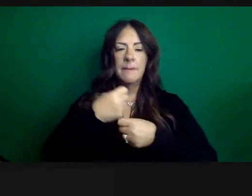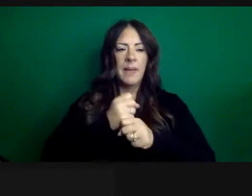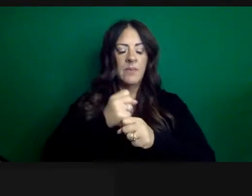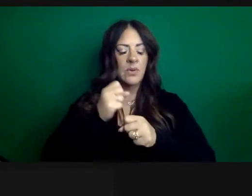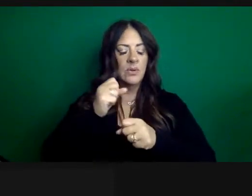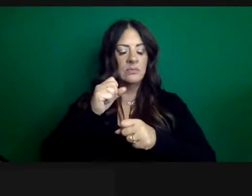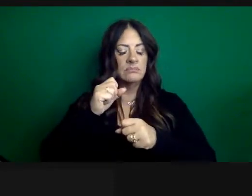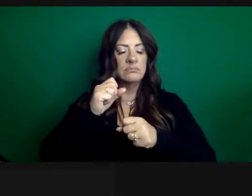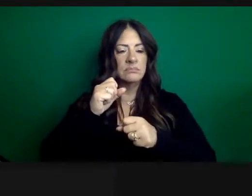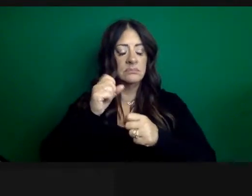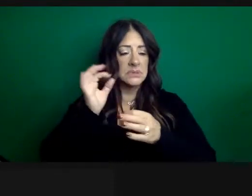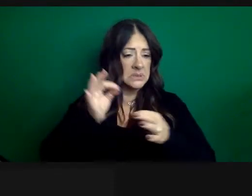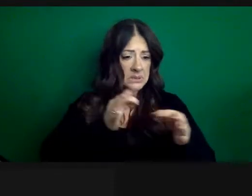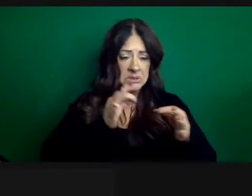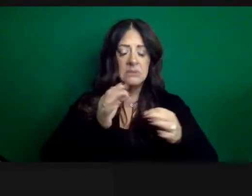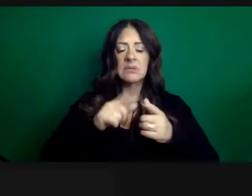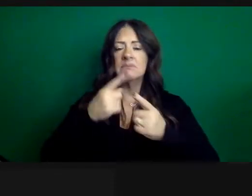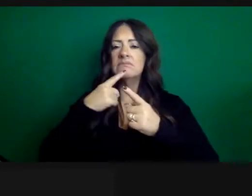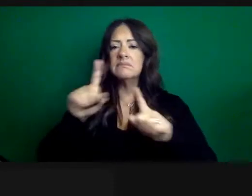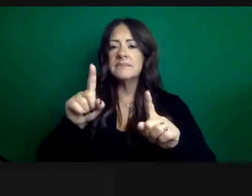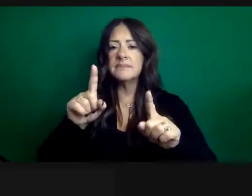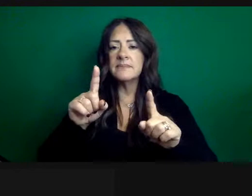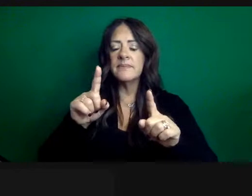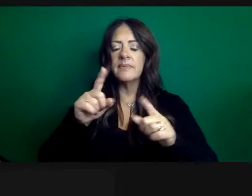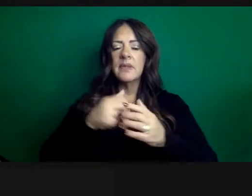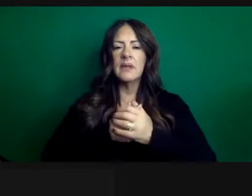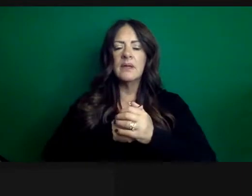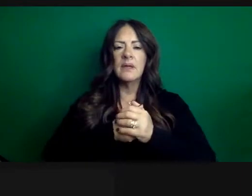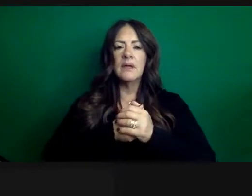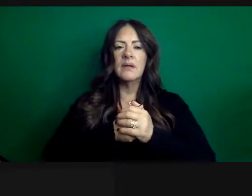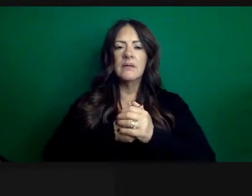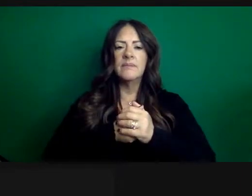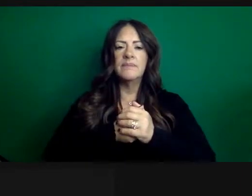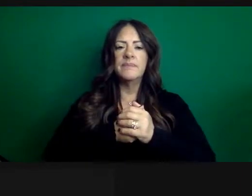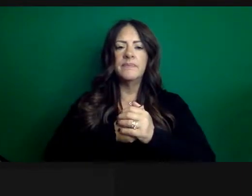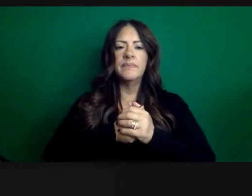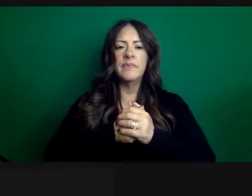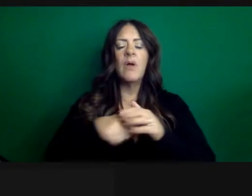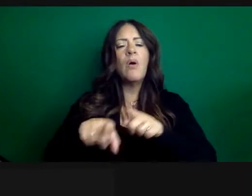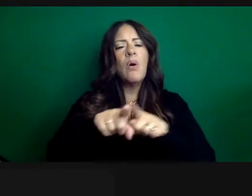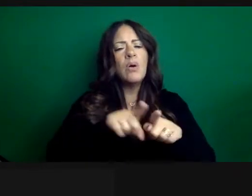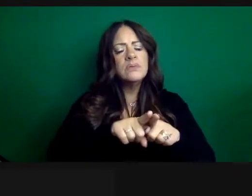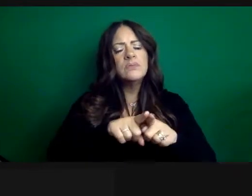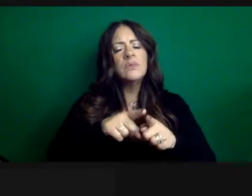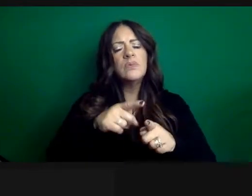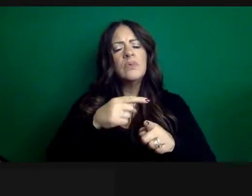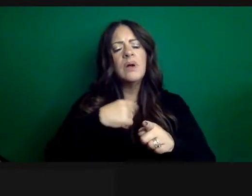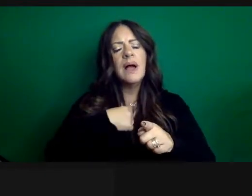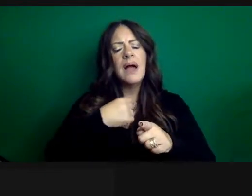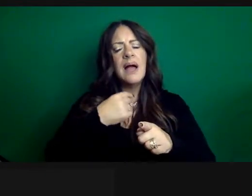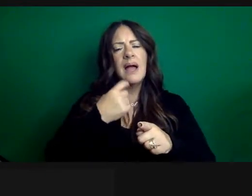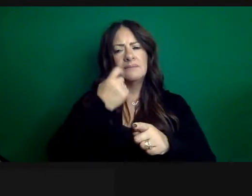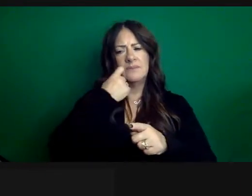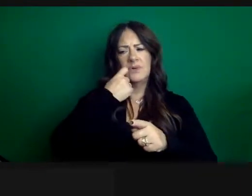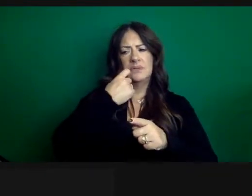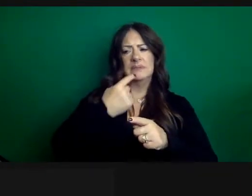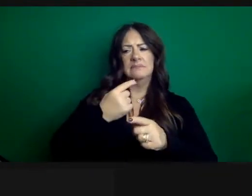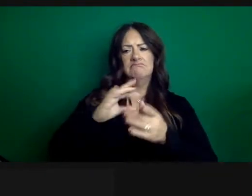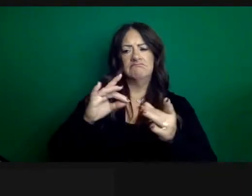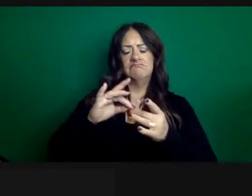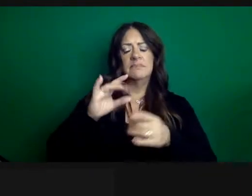when some larger consideration is announced. And also, as I said in an earlier response,